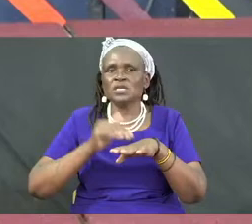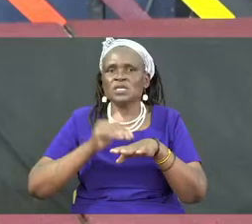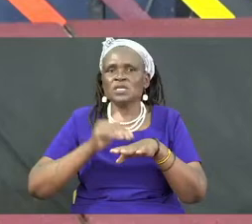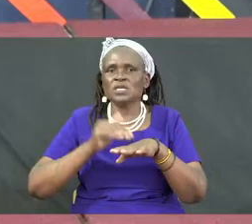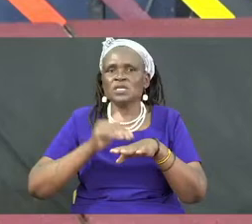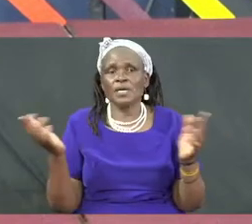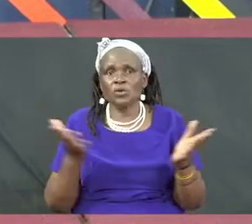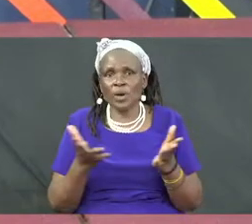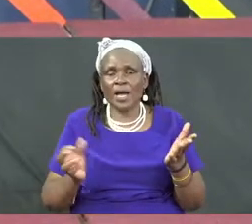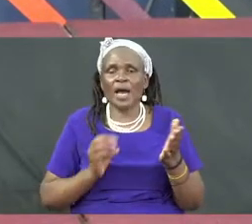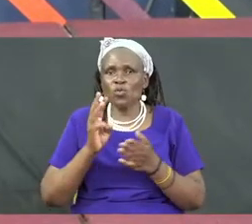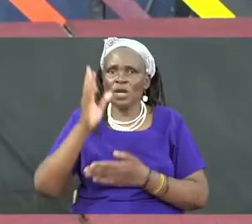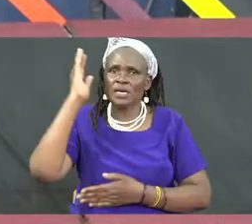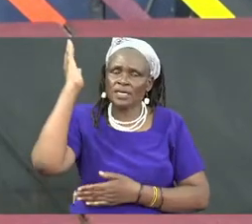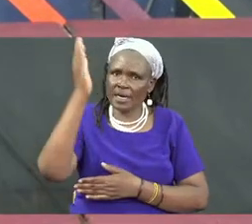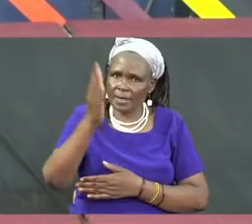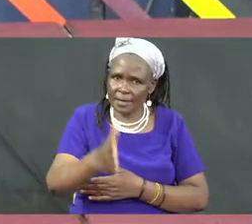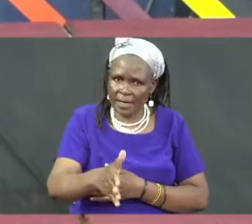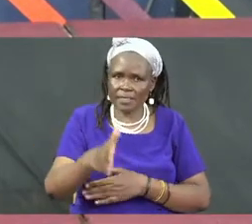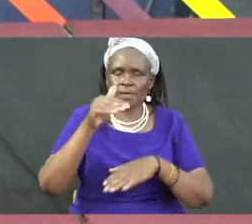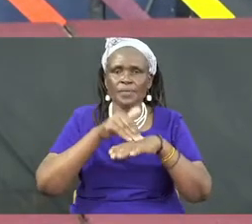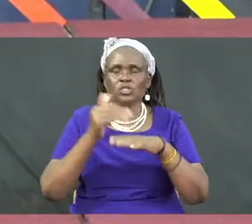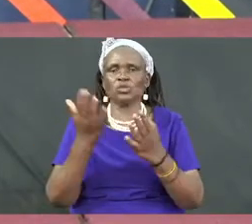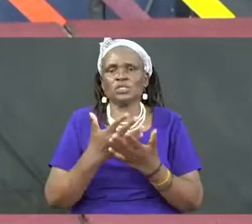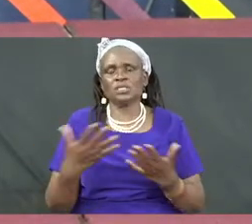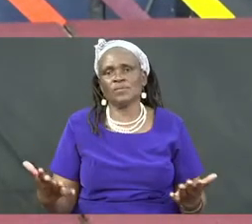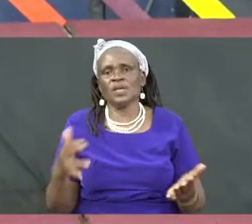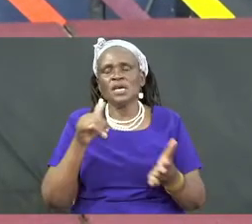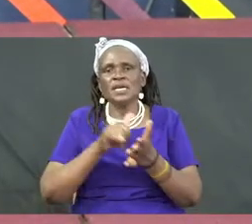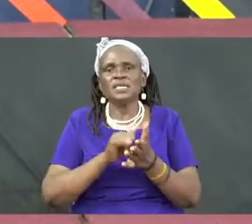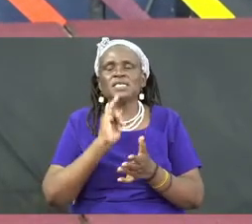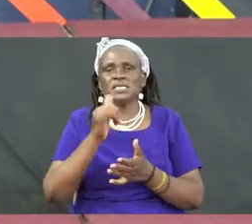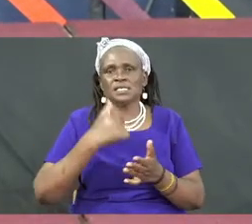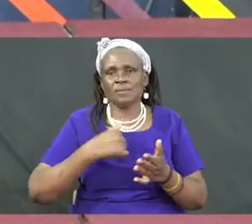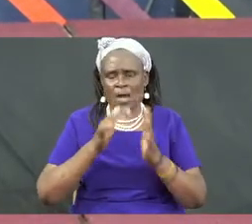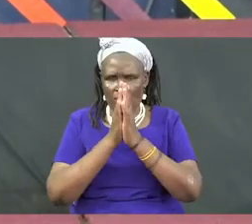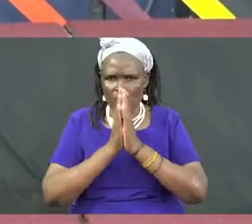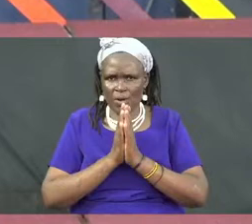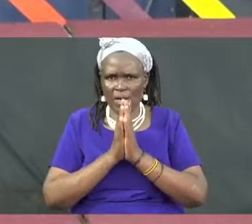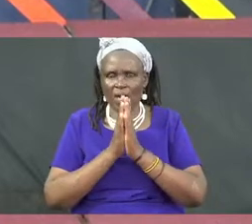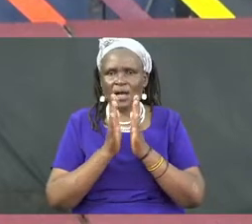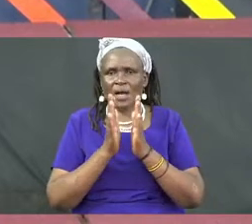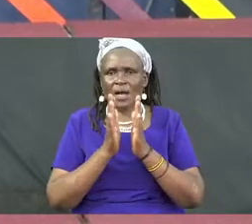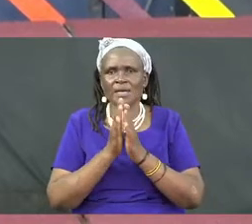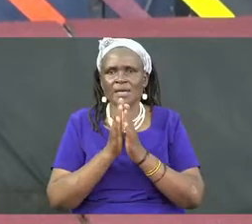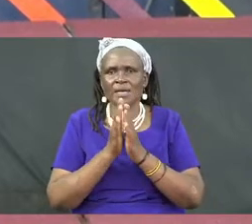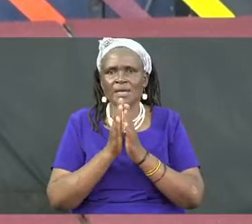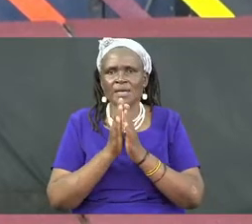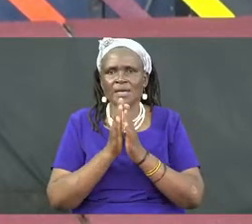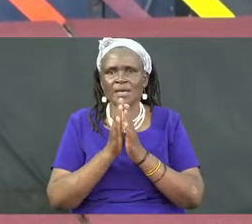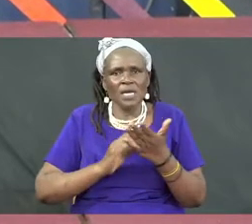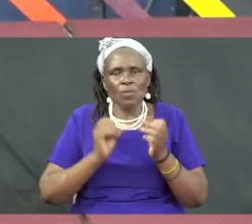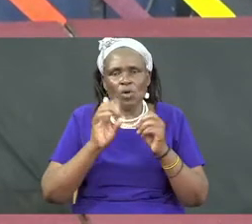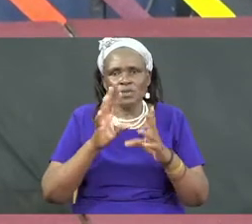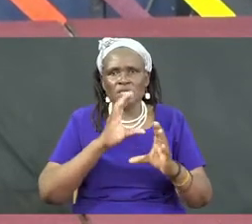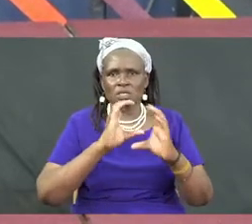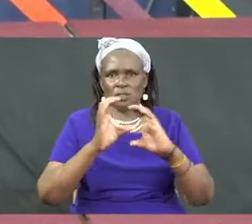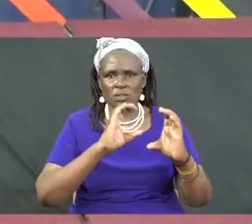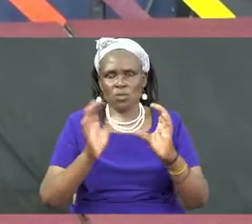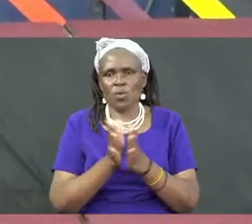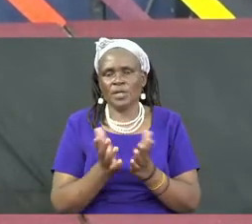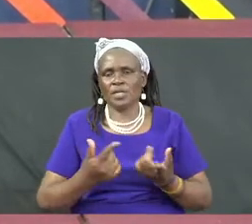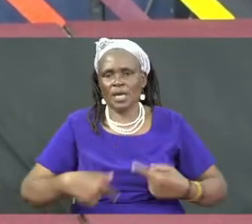where I will directly mention something, it is my prayer and urge that you have some of these conversations with your